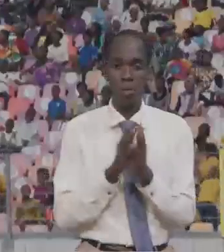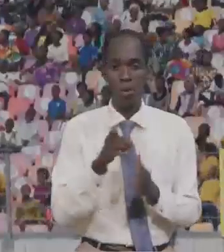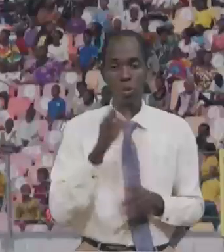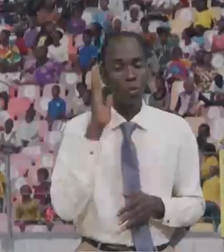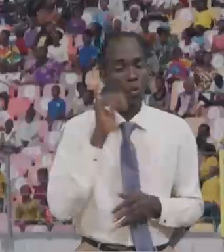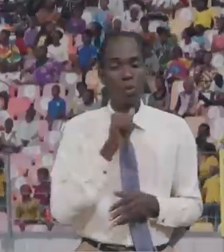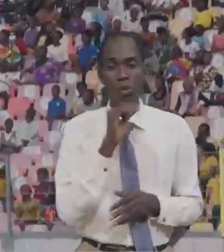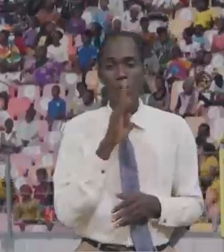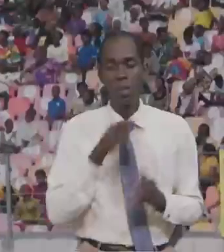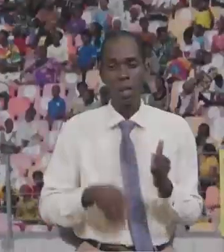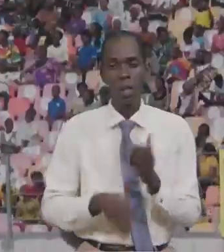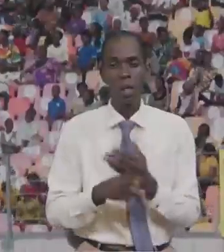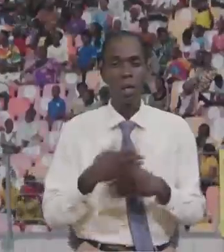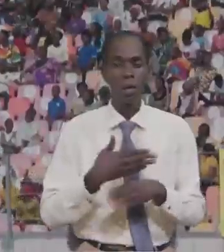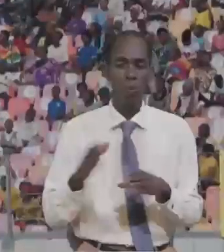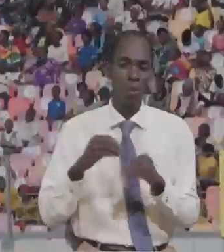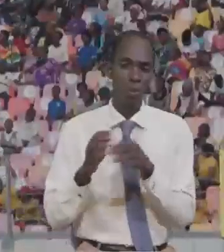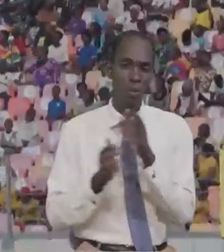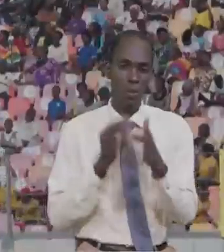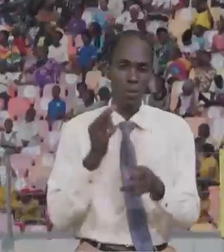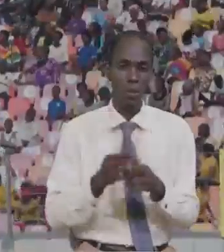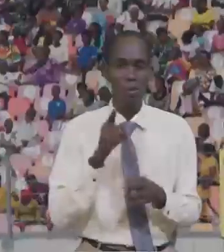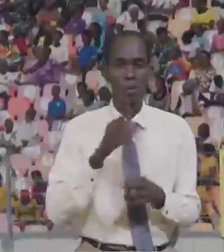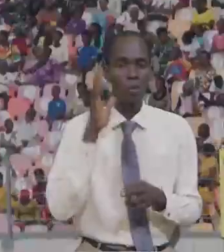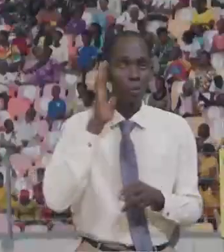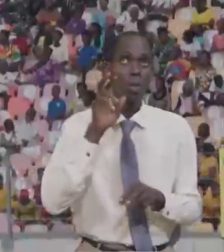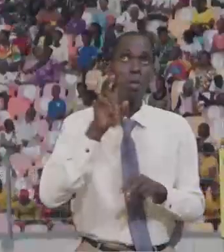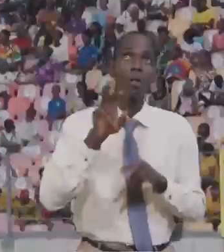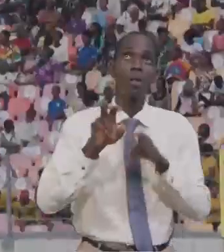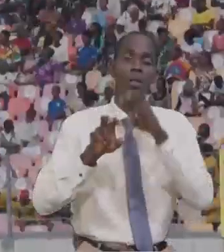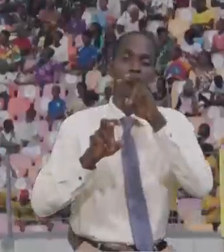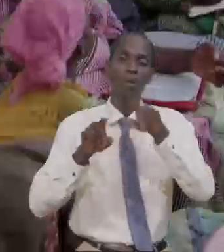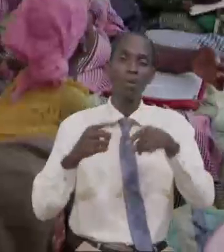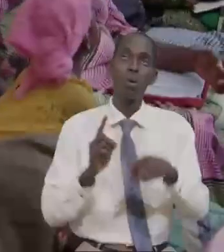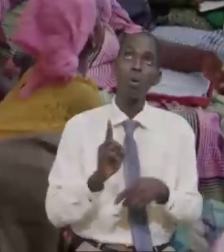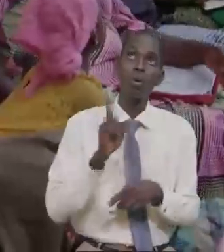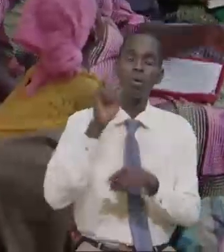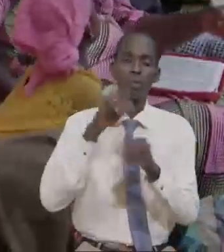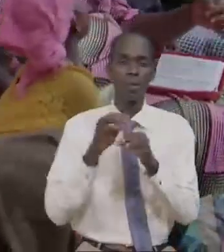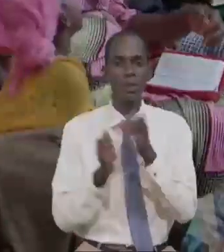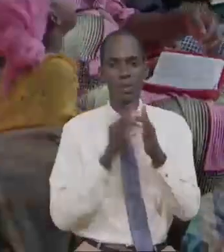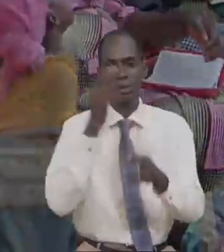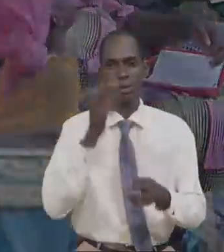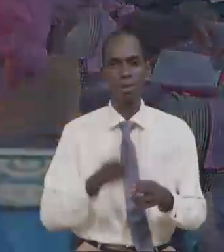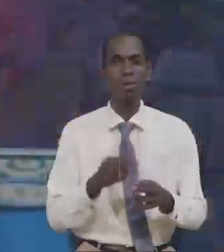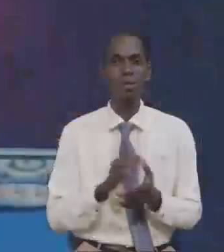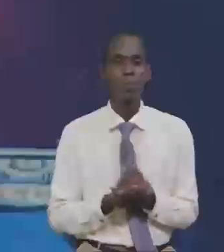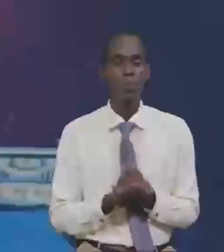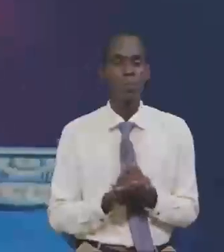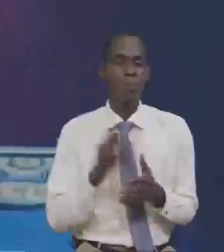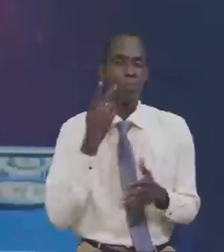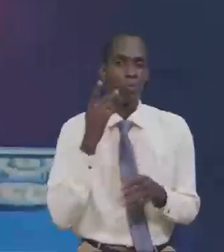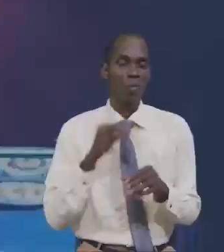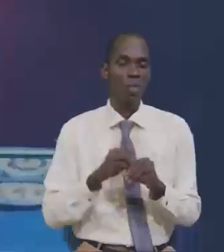name. And look at 2 Timothy there. I'm reading from chapter 2. I'm reading from verse 5. 2 Timothy